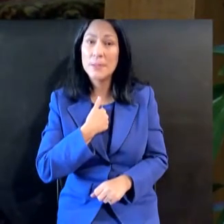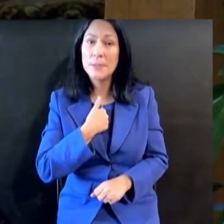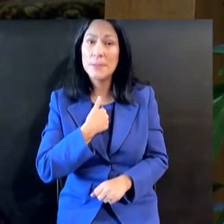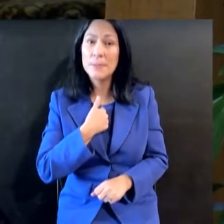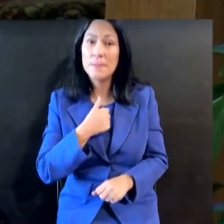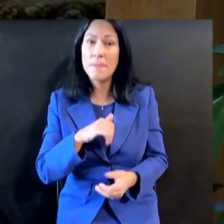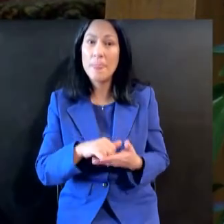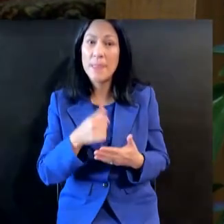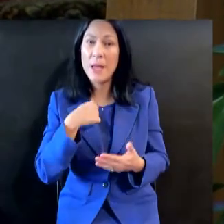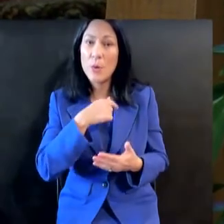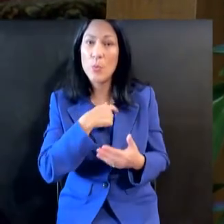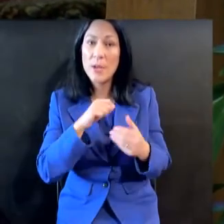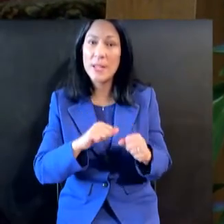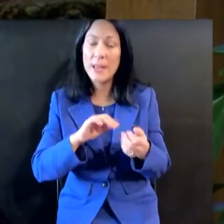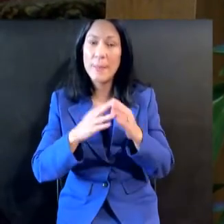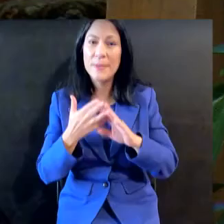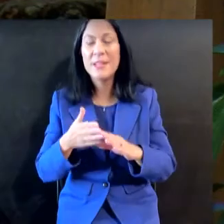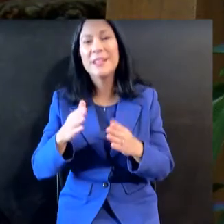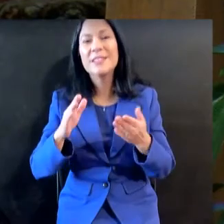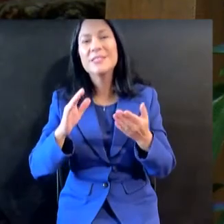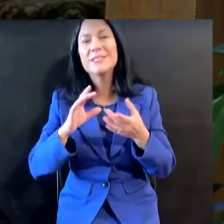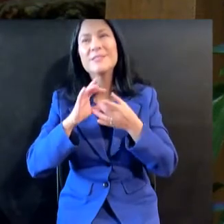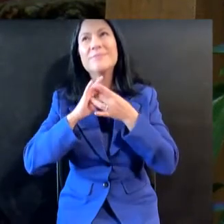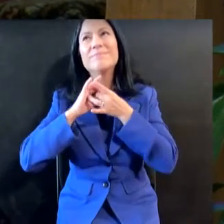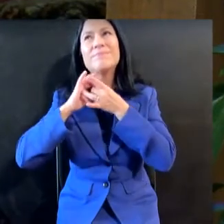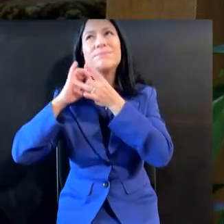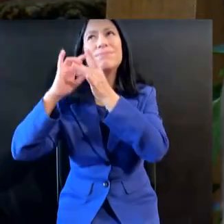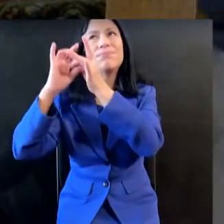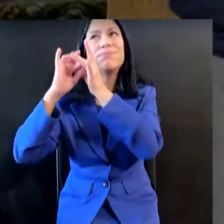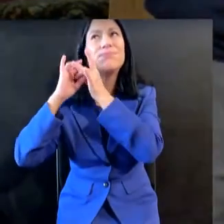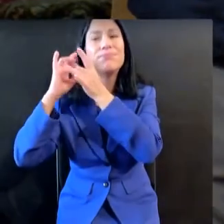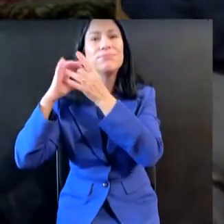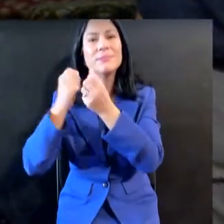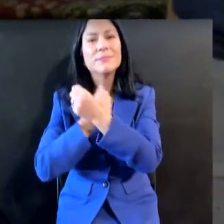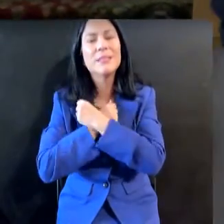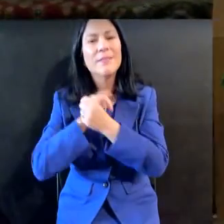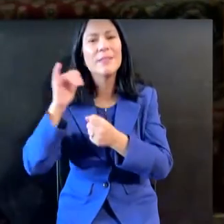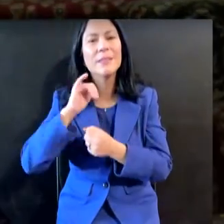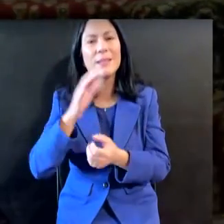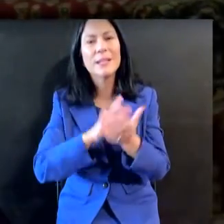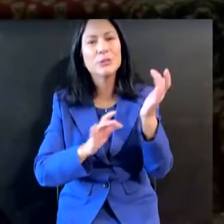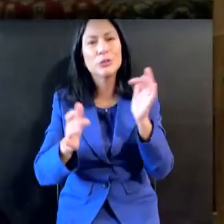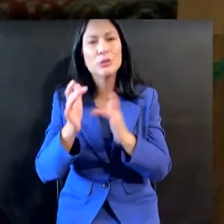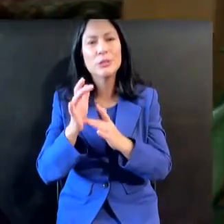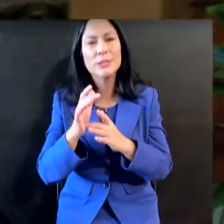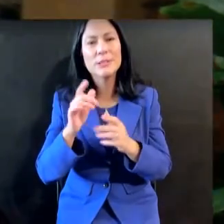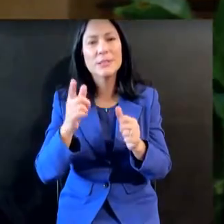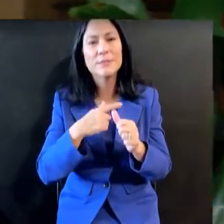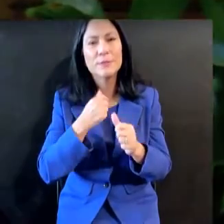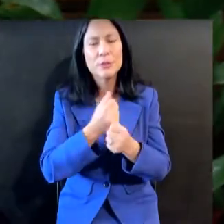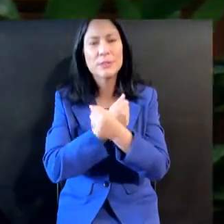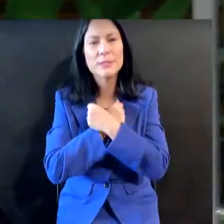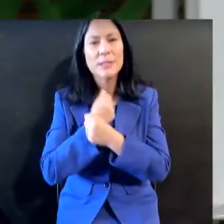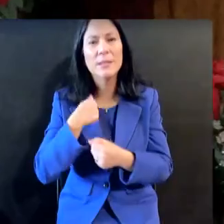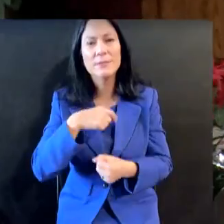so that we might be children of God who can love in the way that Jesus has first loved